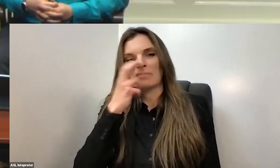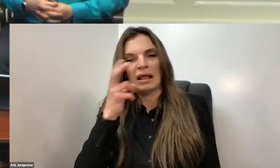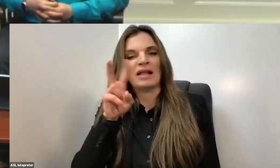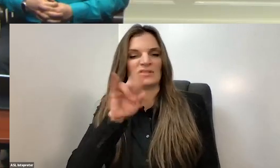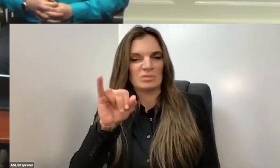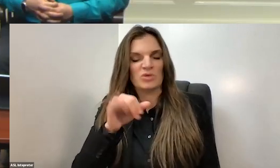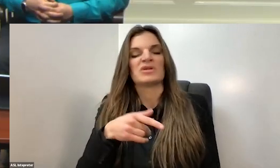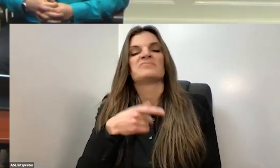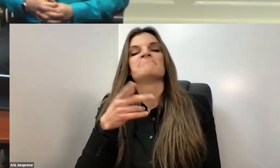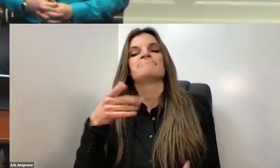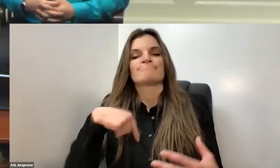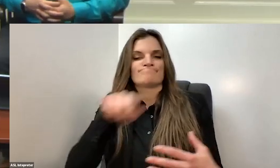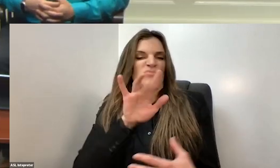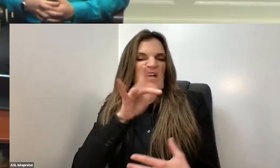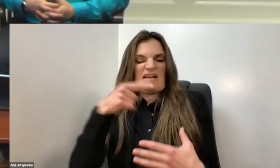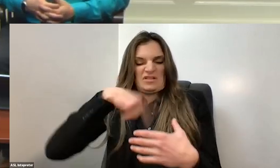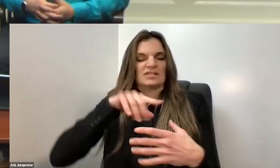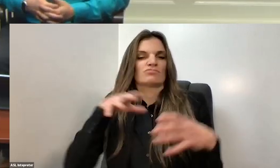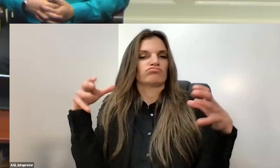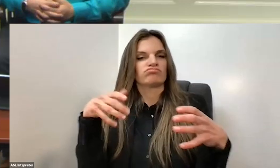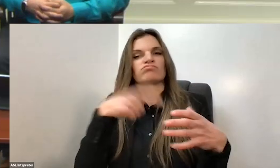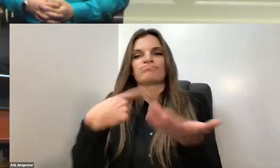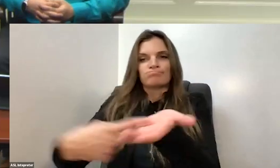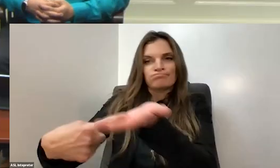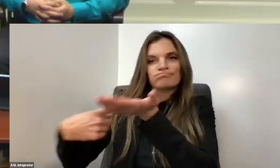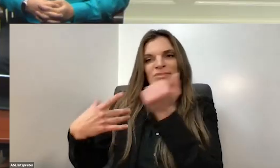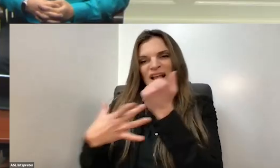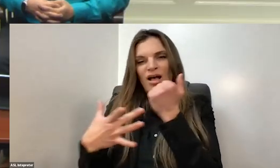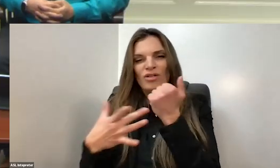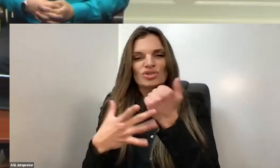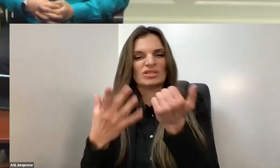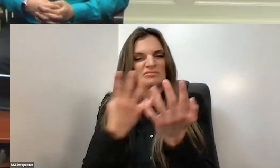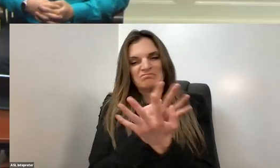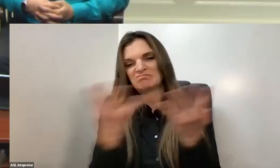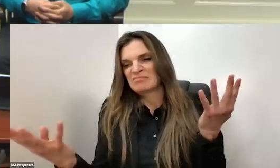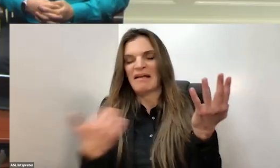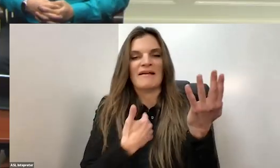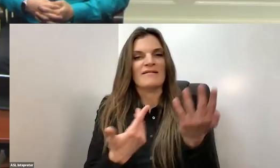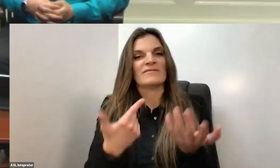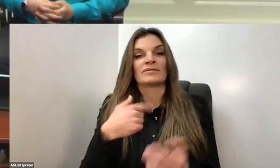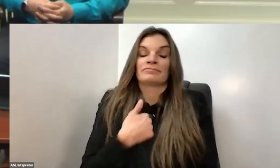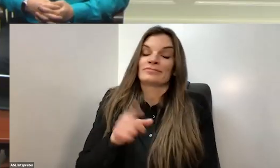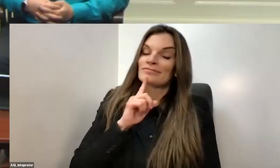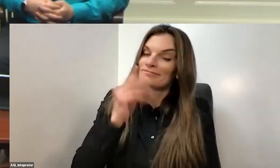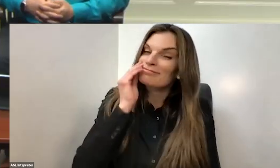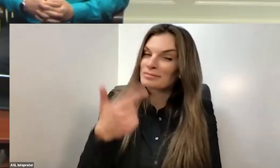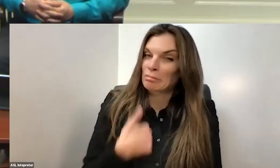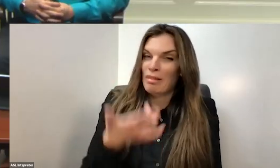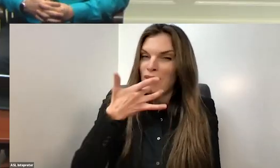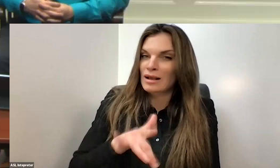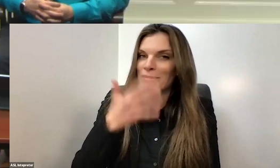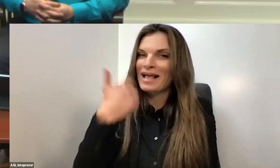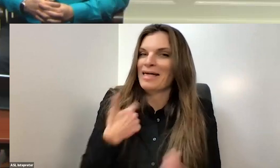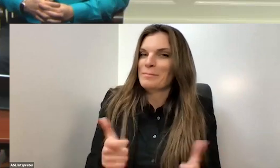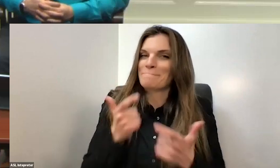basically different technologies that could help us. Now, I fortunately had access, living in a big city, had access to